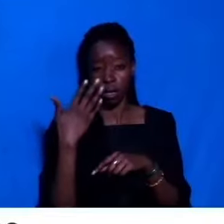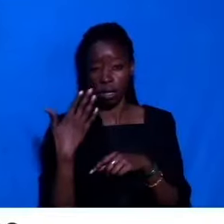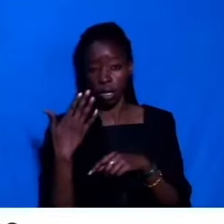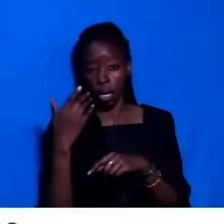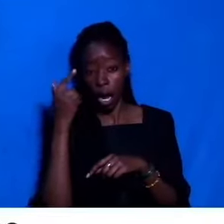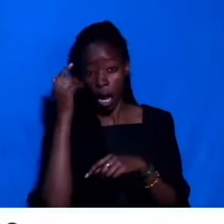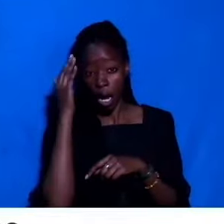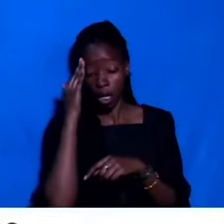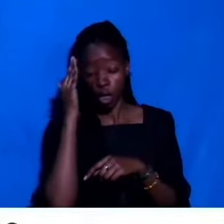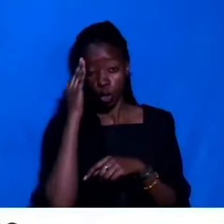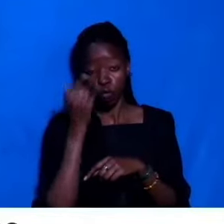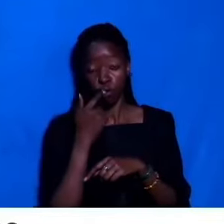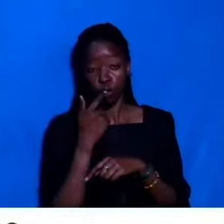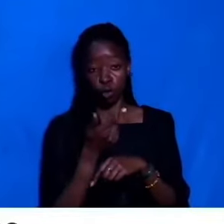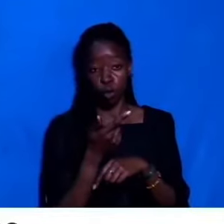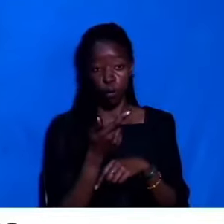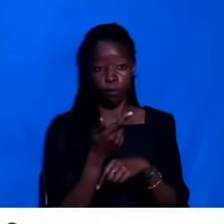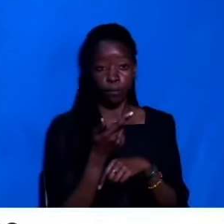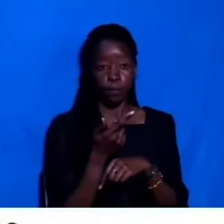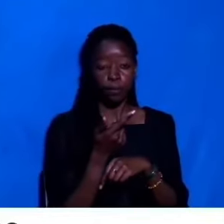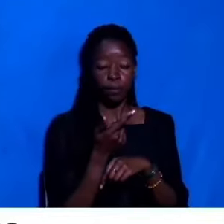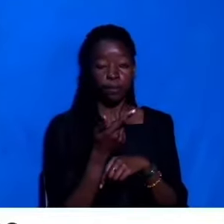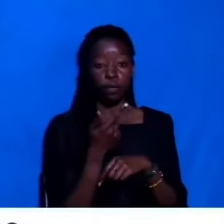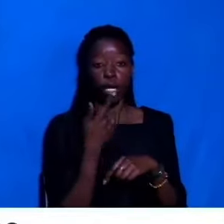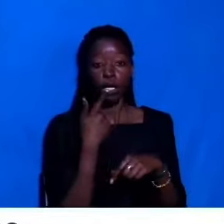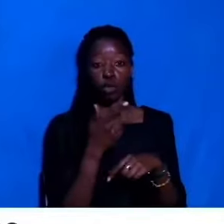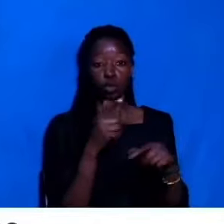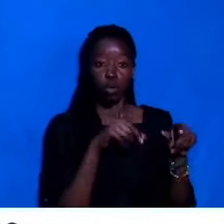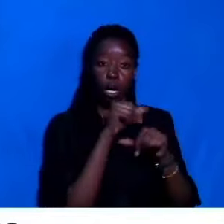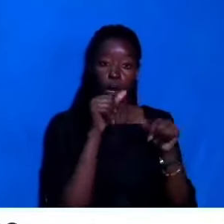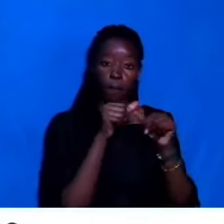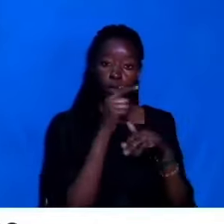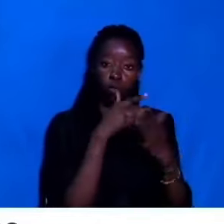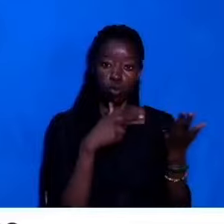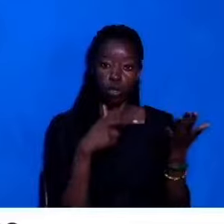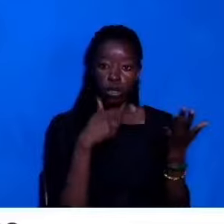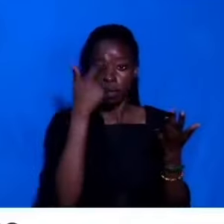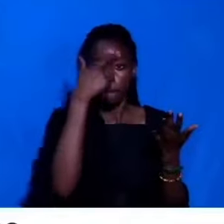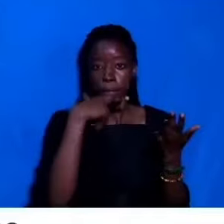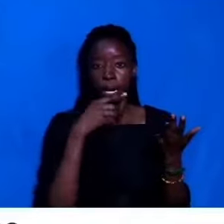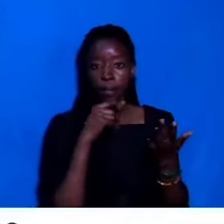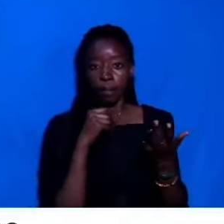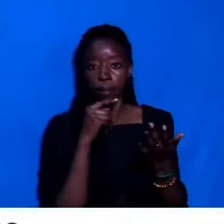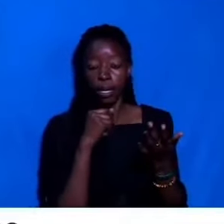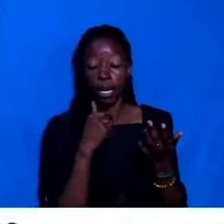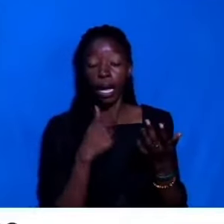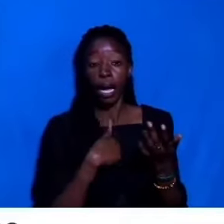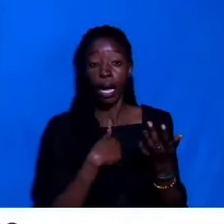That, what was he sure about? I was blind.